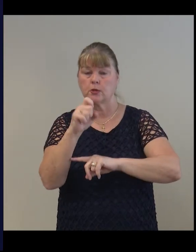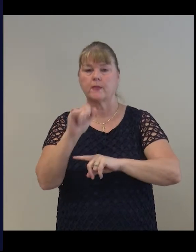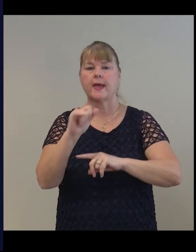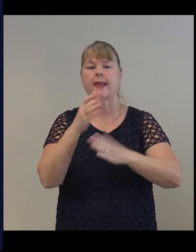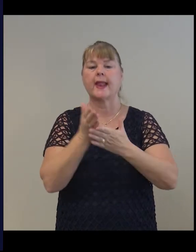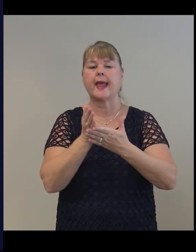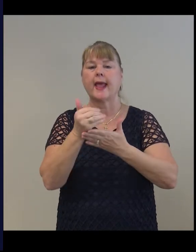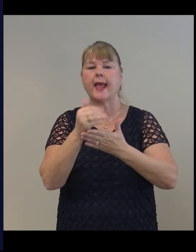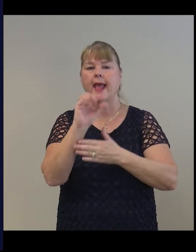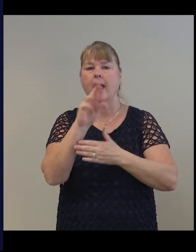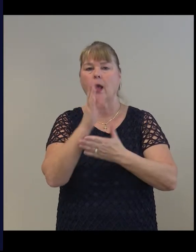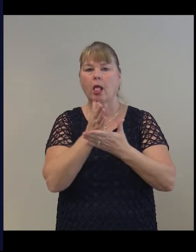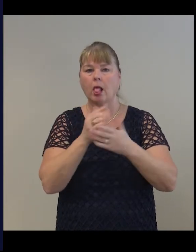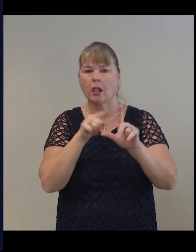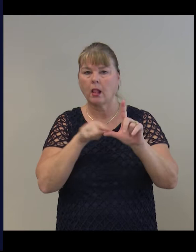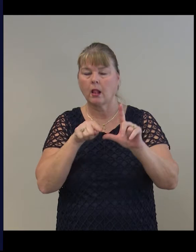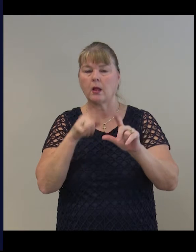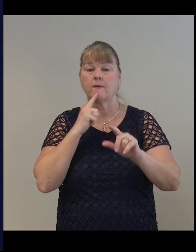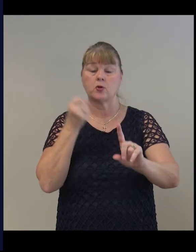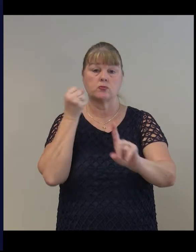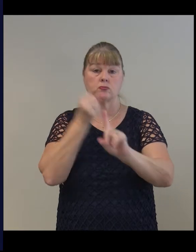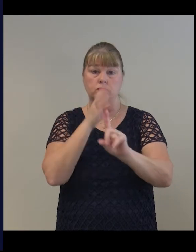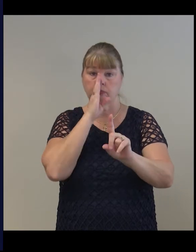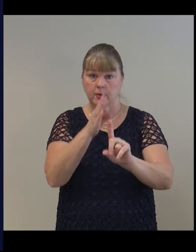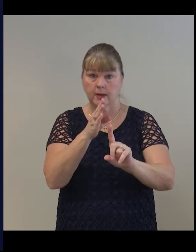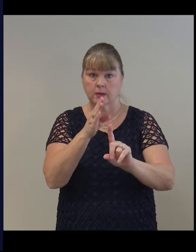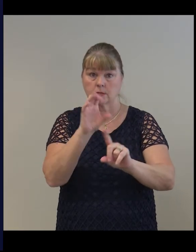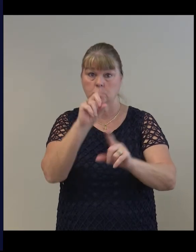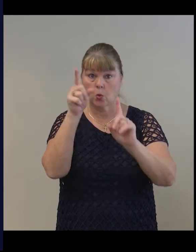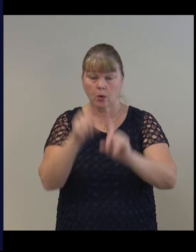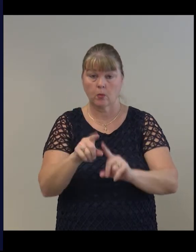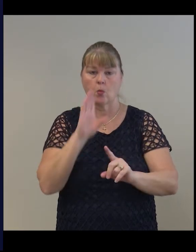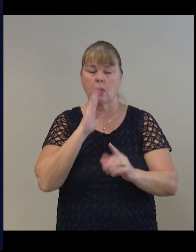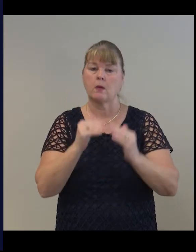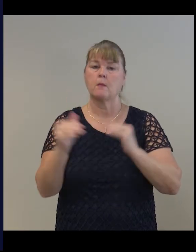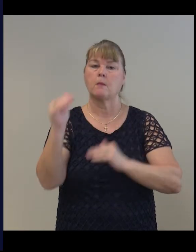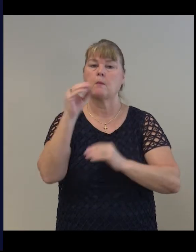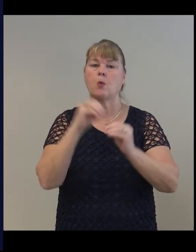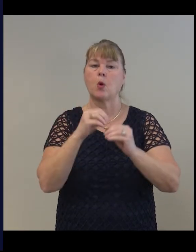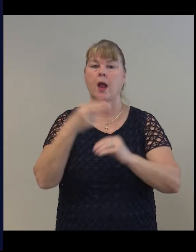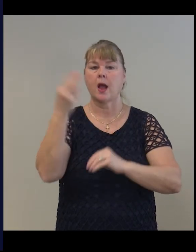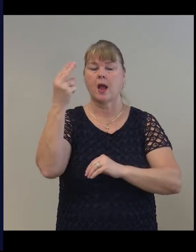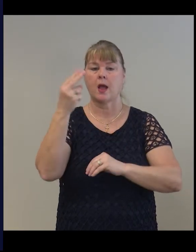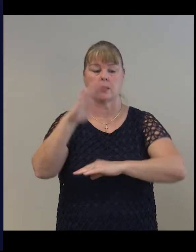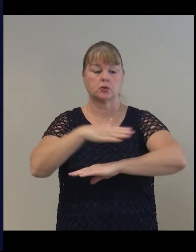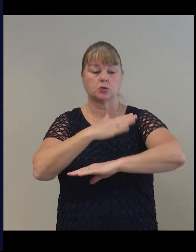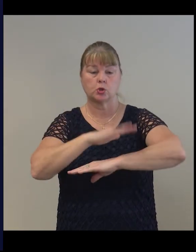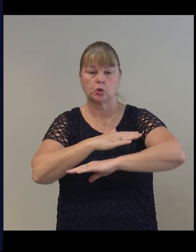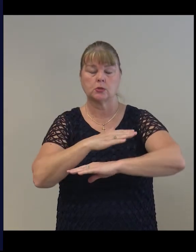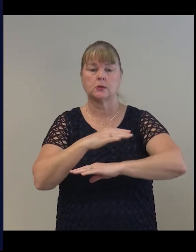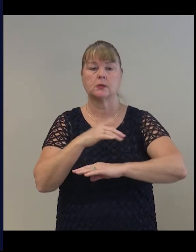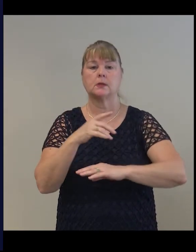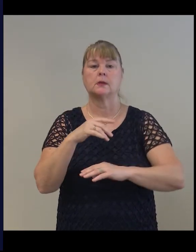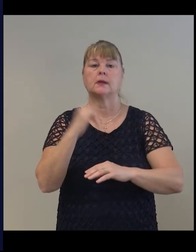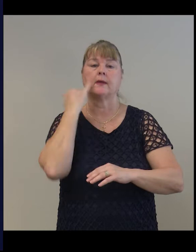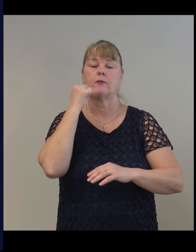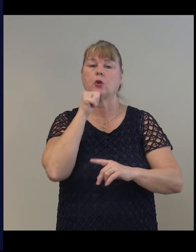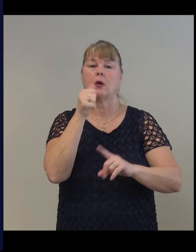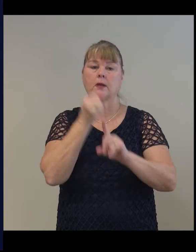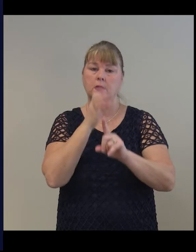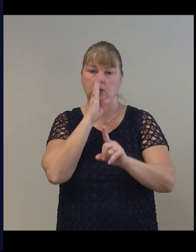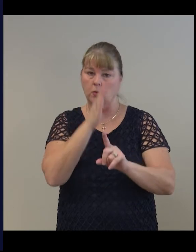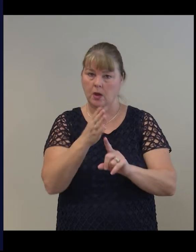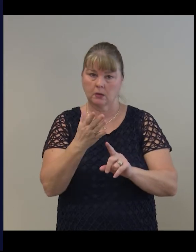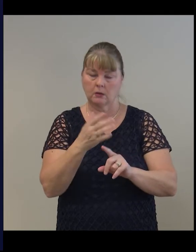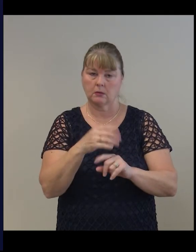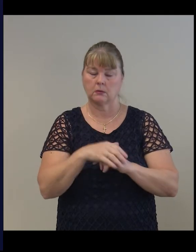to have higher storm surge than if we were not hit directly or if it skirts the coast. The worst case scenario for